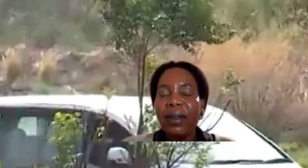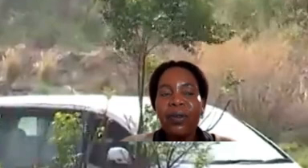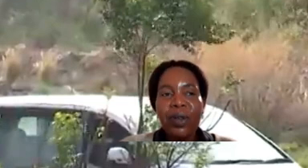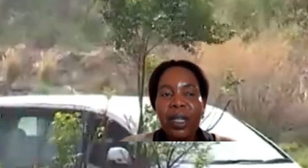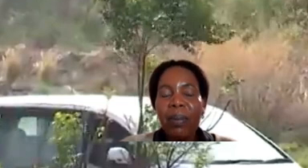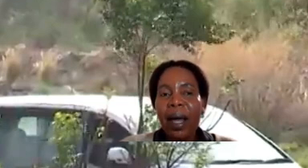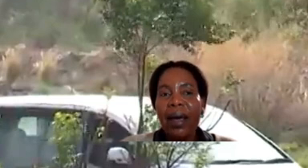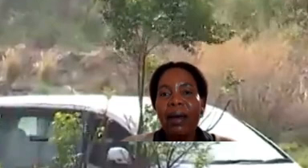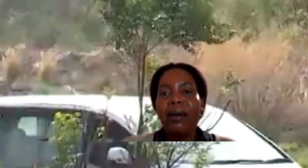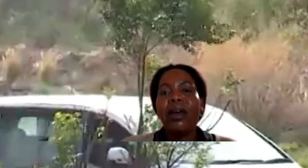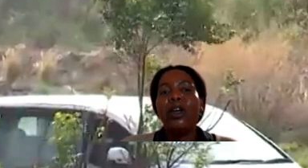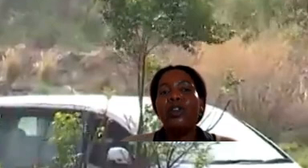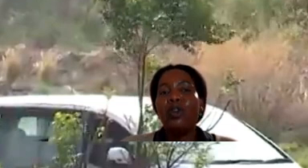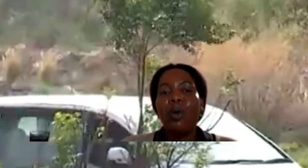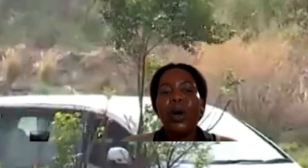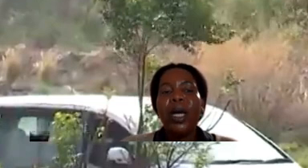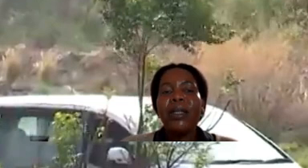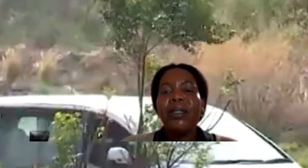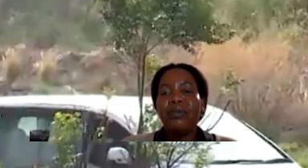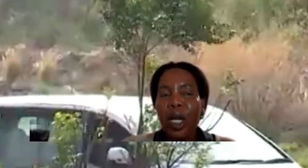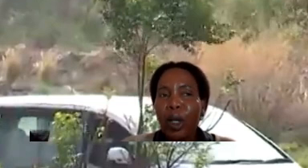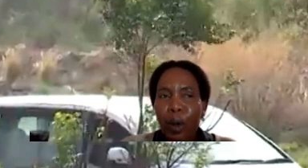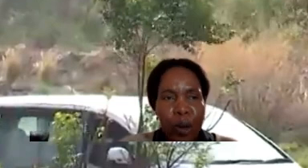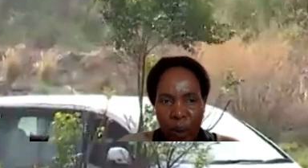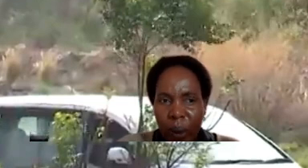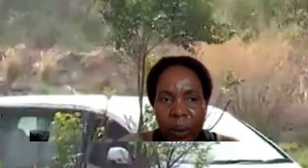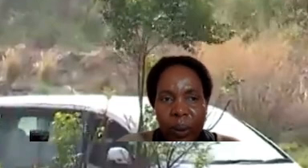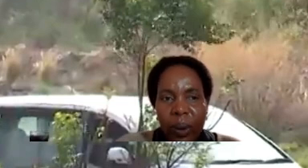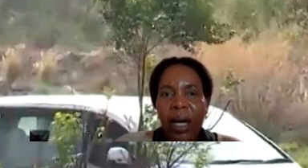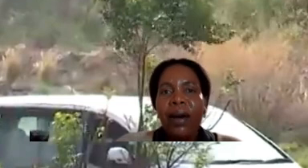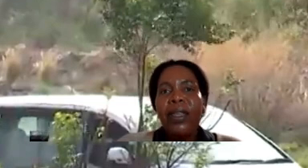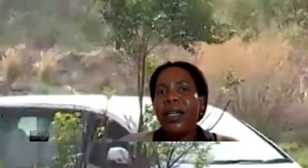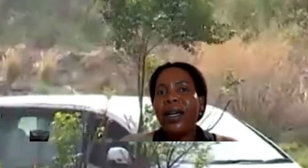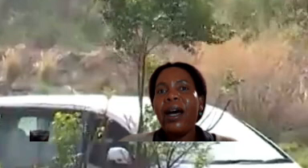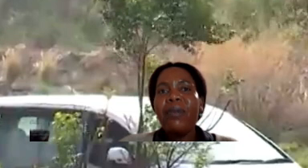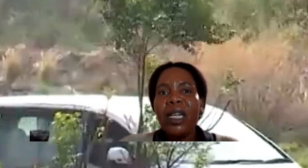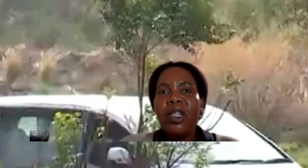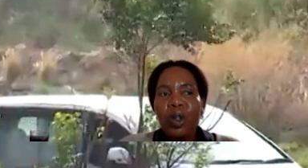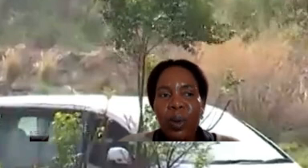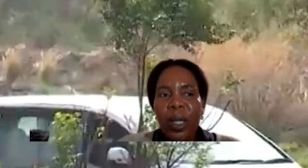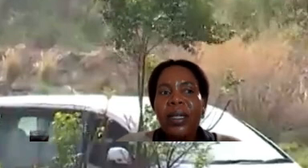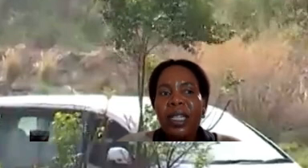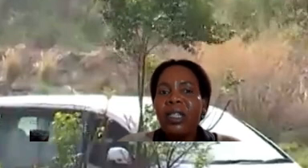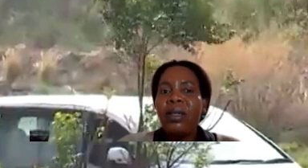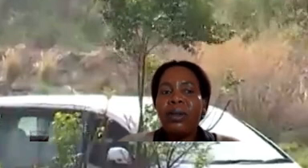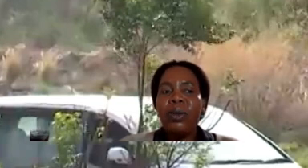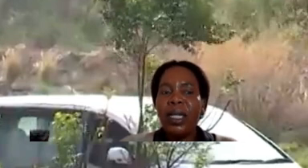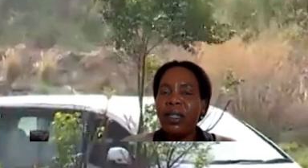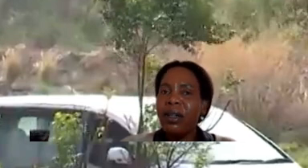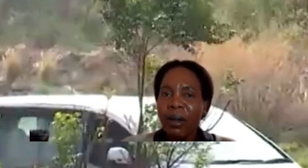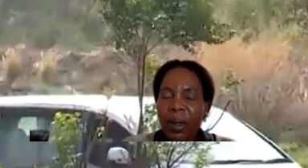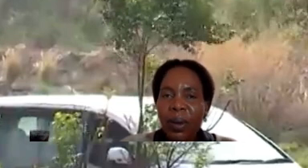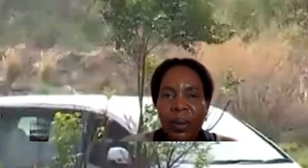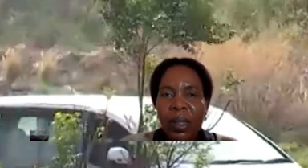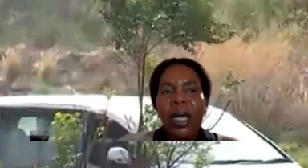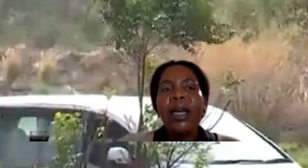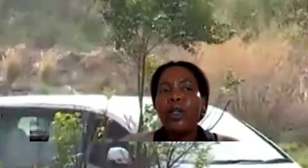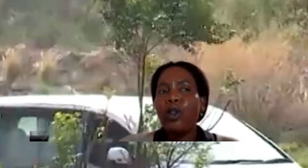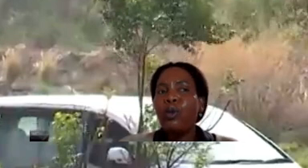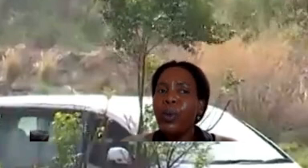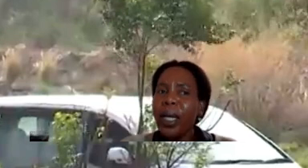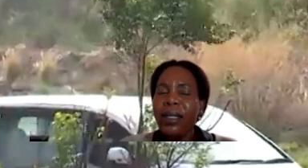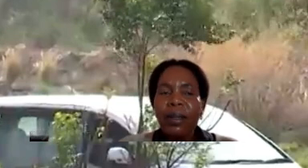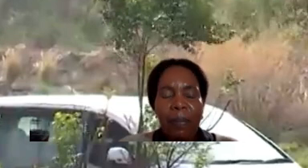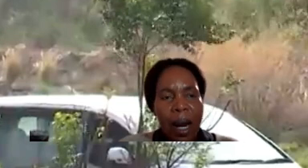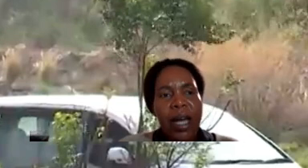cut their food supply. So it is really cruel that the government is doing this to these criminals. They